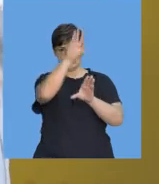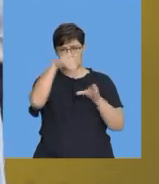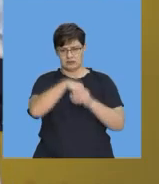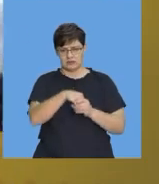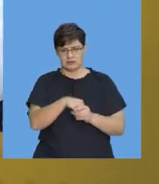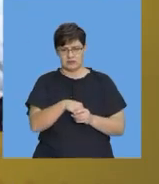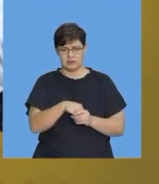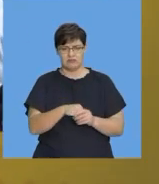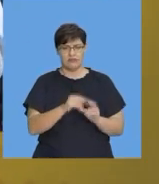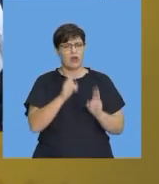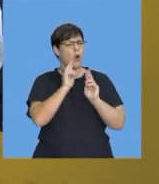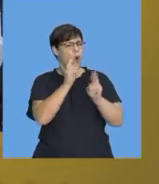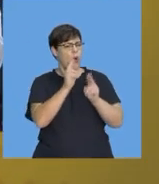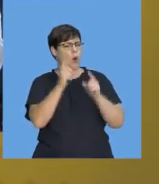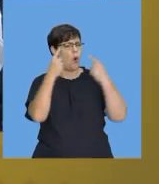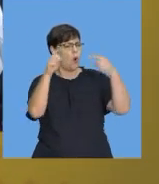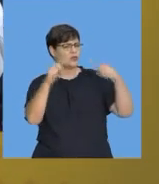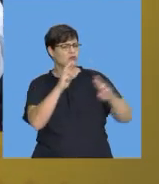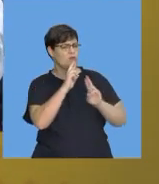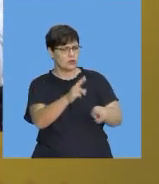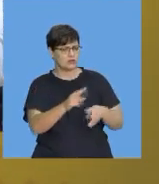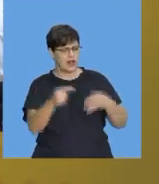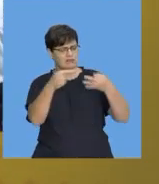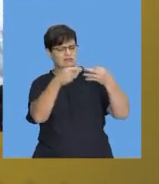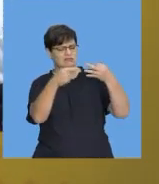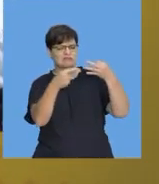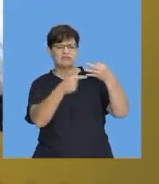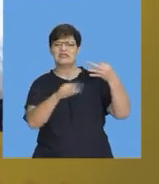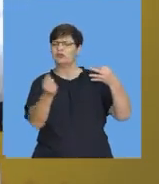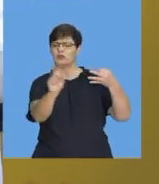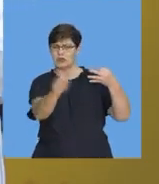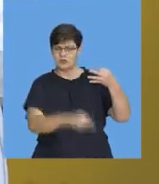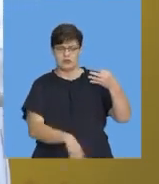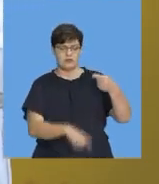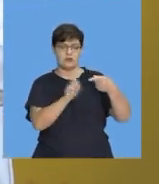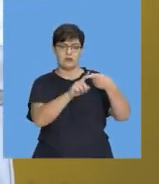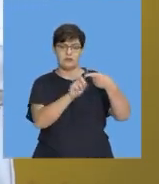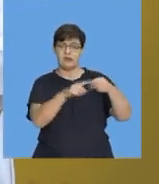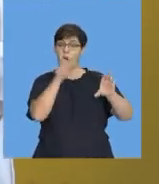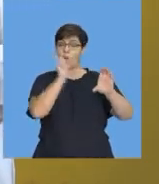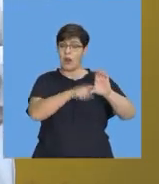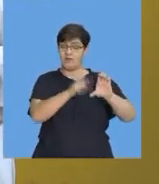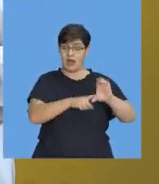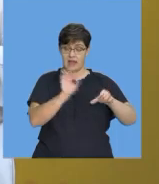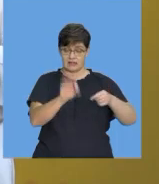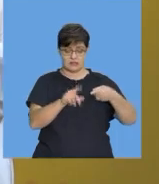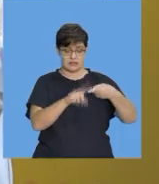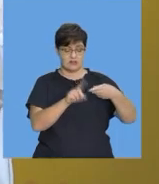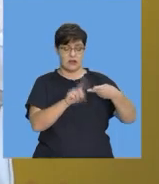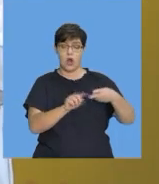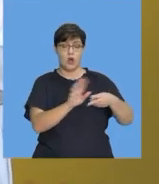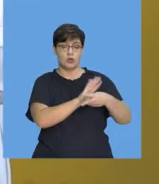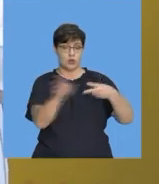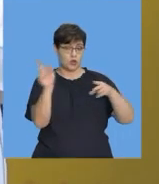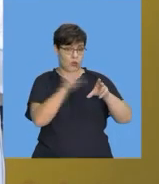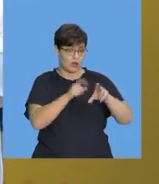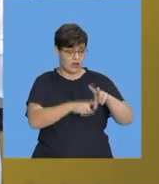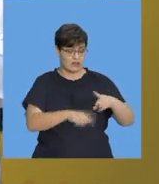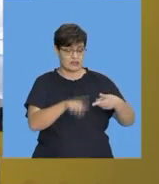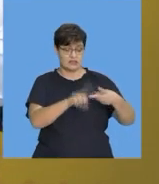reports, let's just go through the three types of audit reports. You have your qualified, your unqualified, and